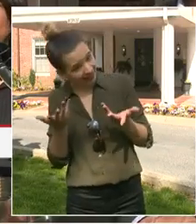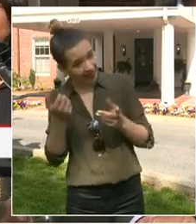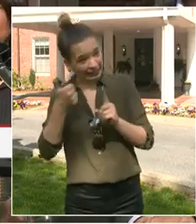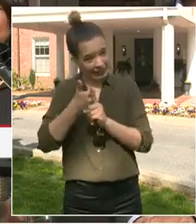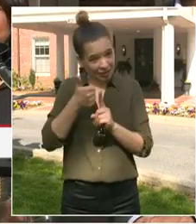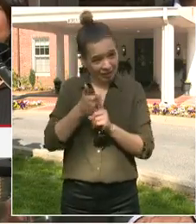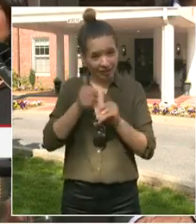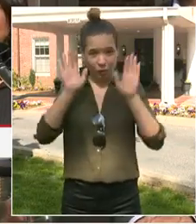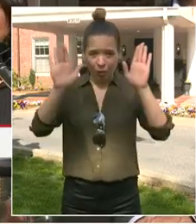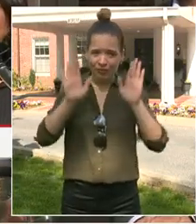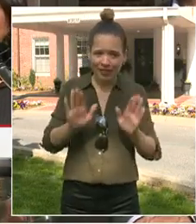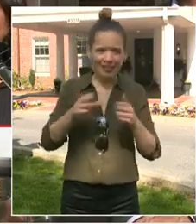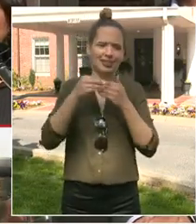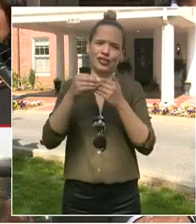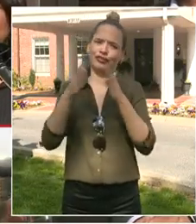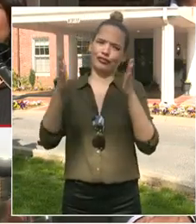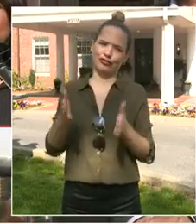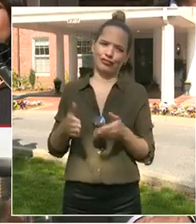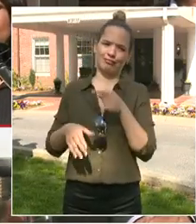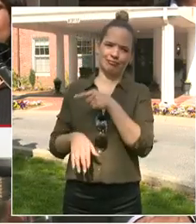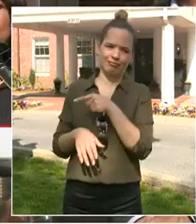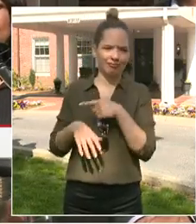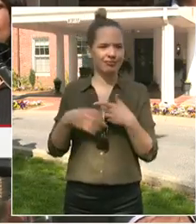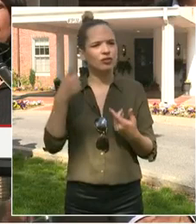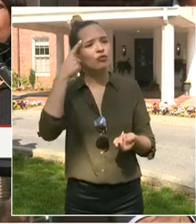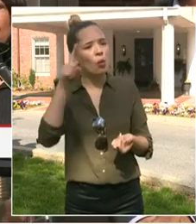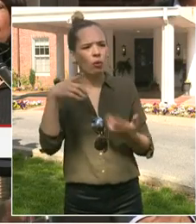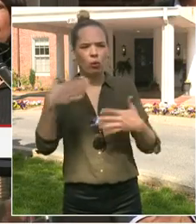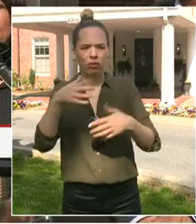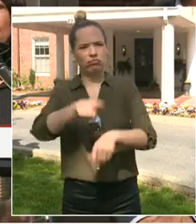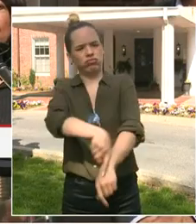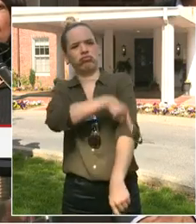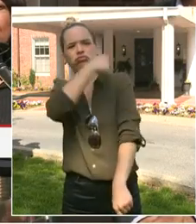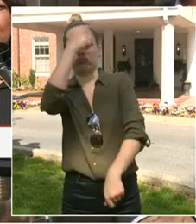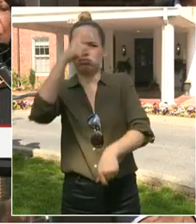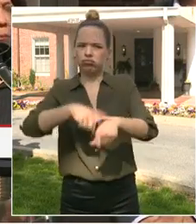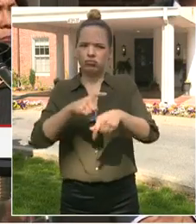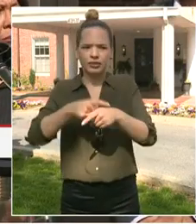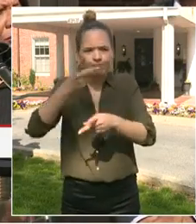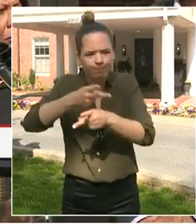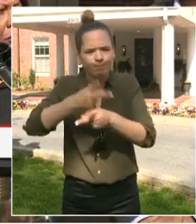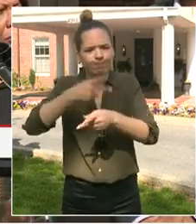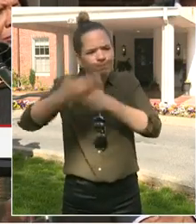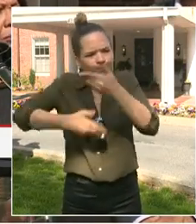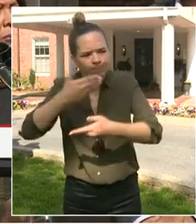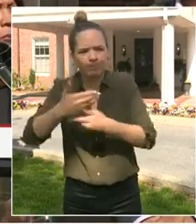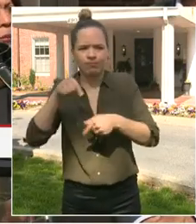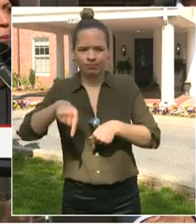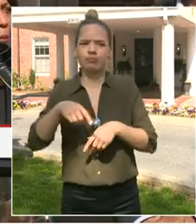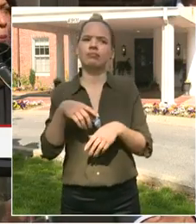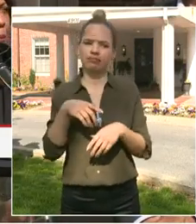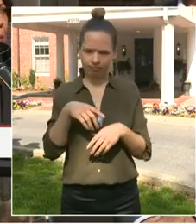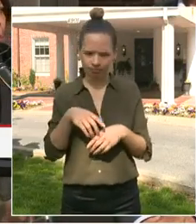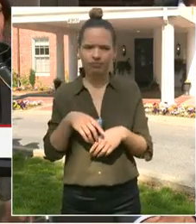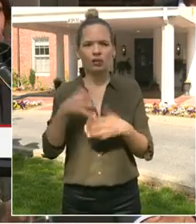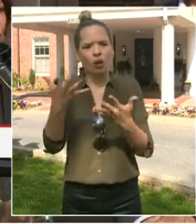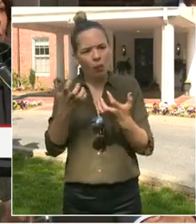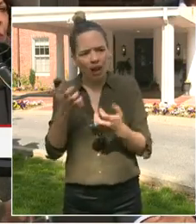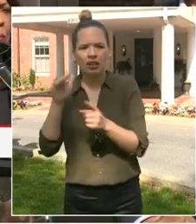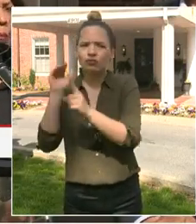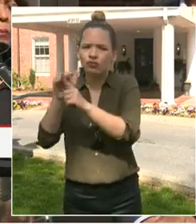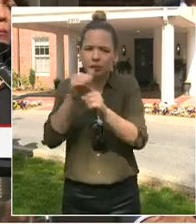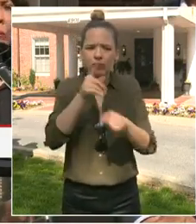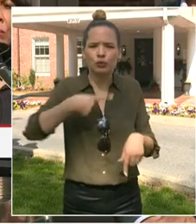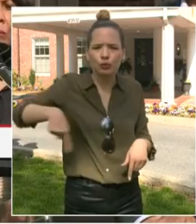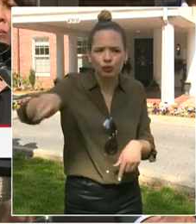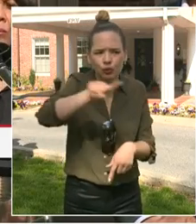leader in the long-term care community here in the District of Columbia. And I really want to impress upon people how big of a deal